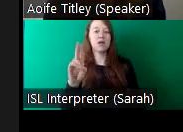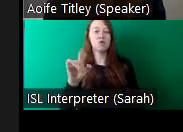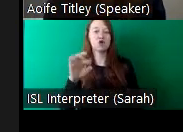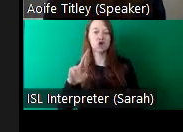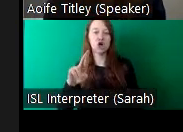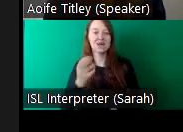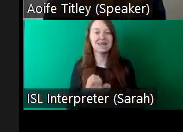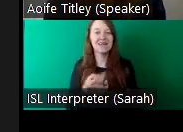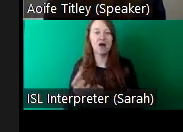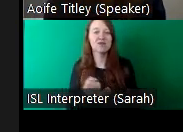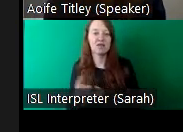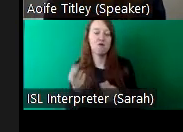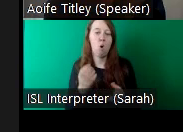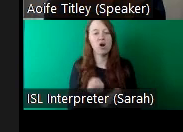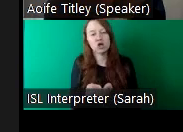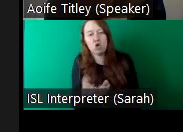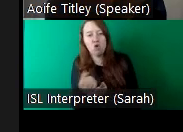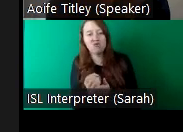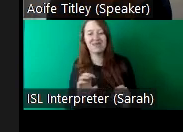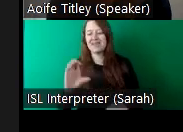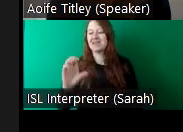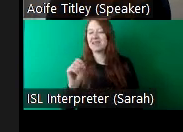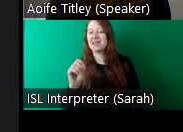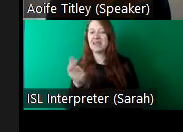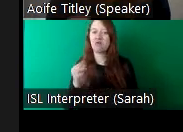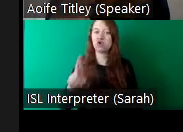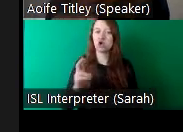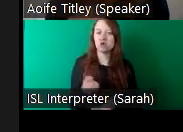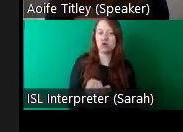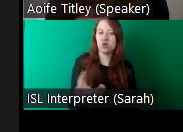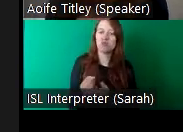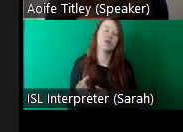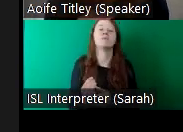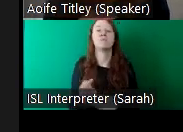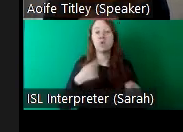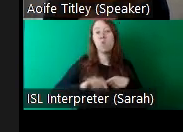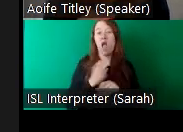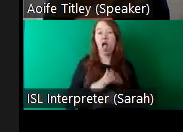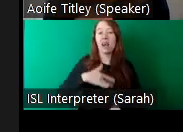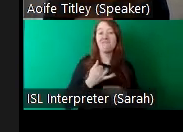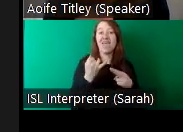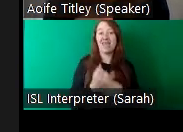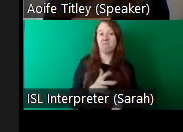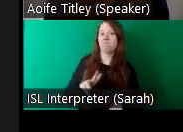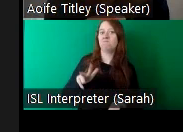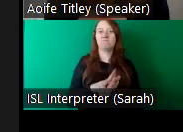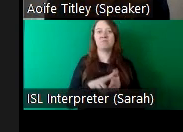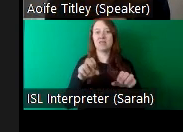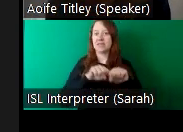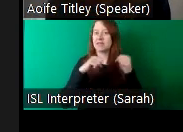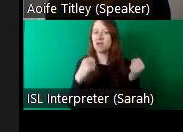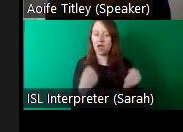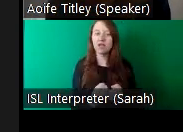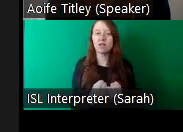argues that people in positions of power, particularly in stratified societies, which we all live in, tend to